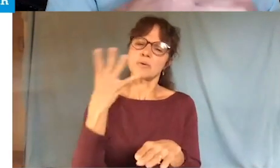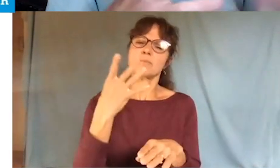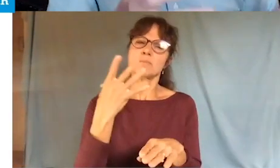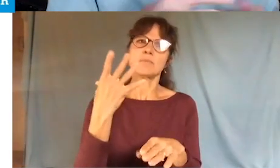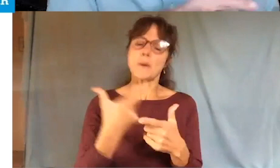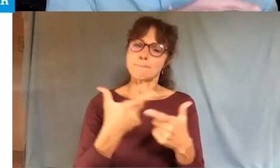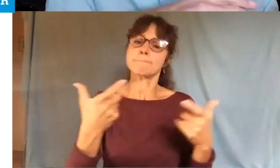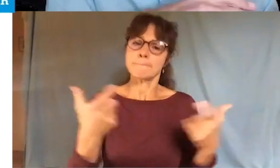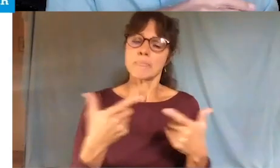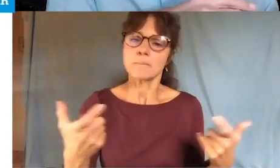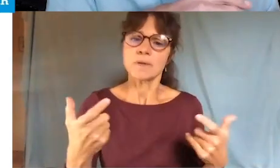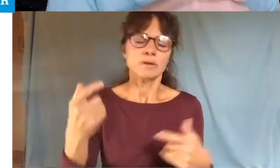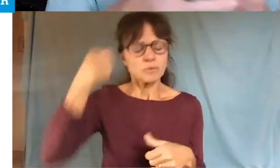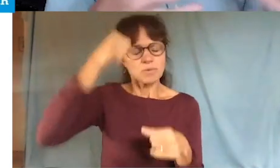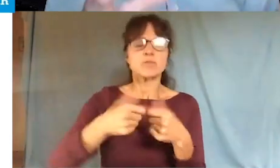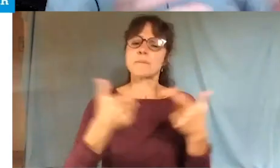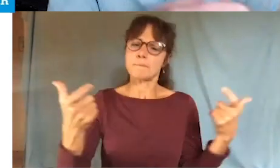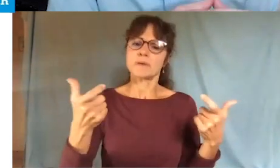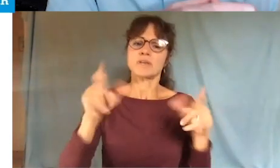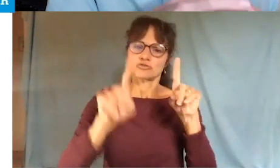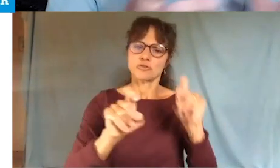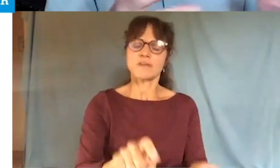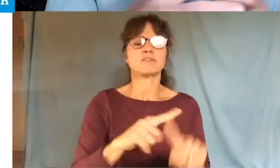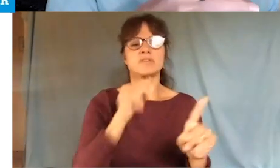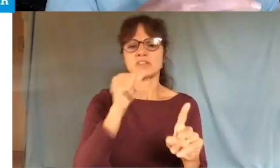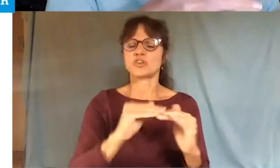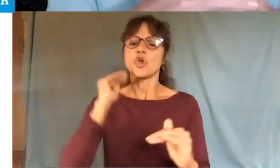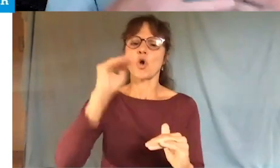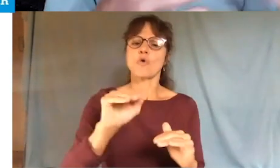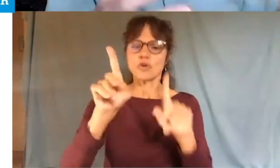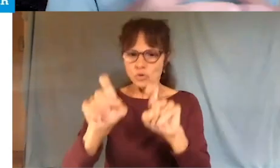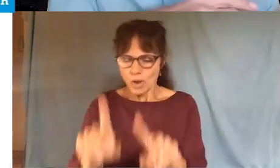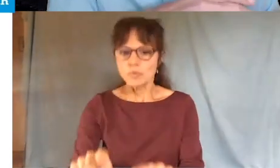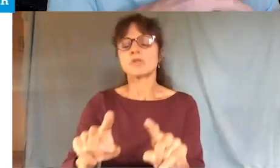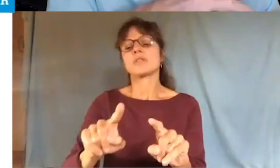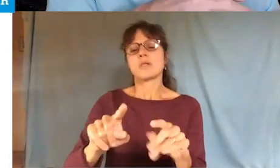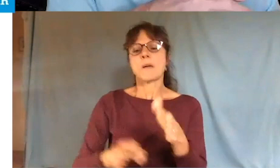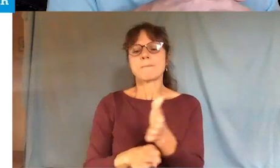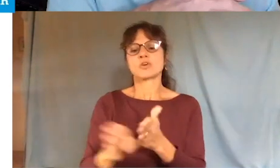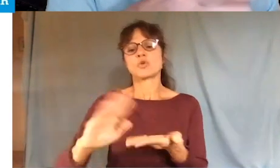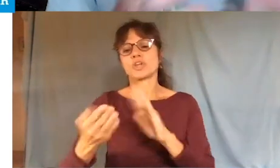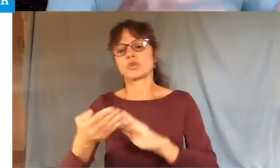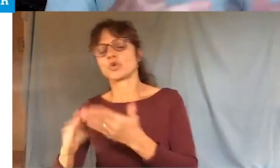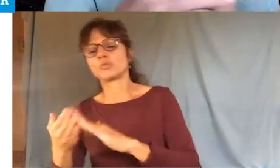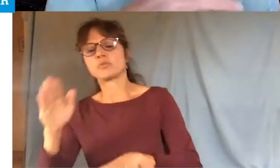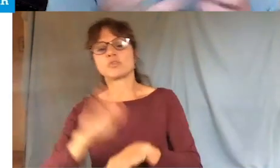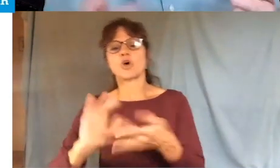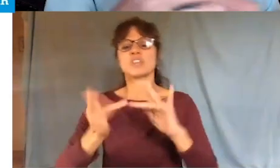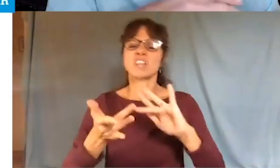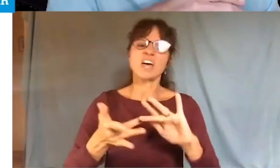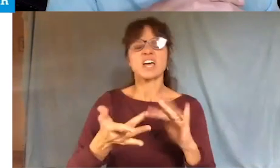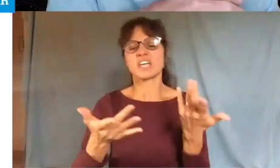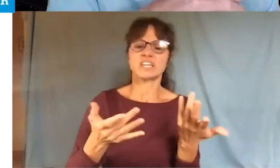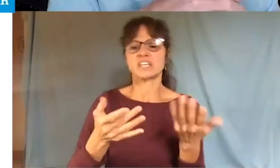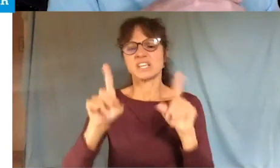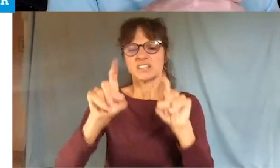surveys, but they did not oversample minority groups. This was a online convenience sample of about 500